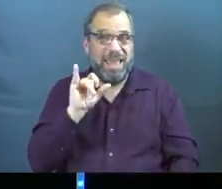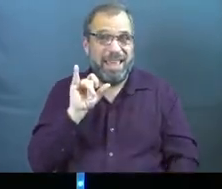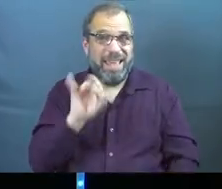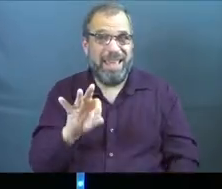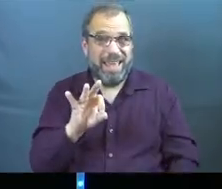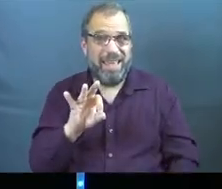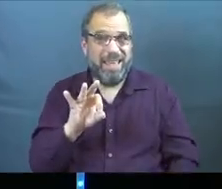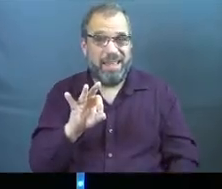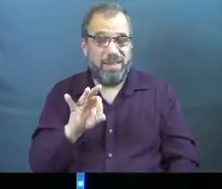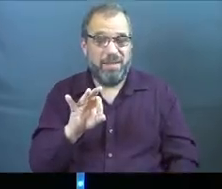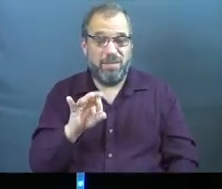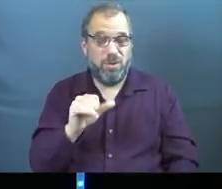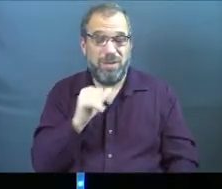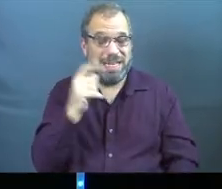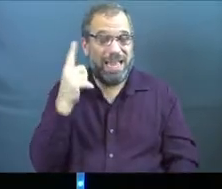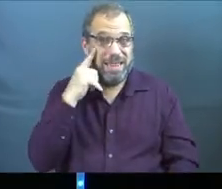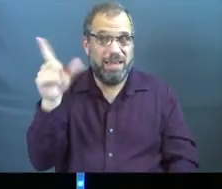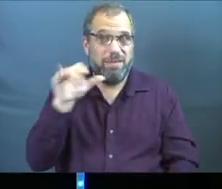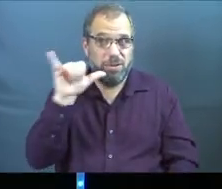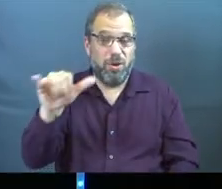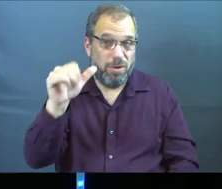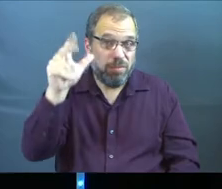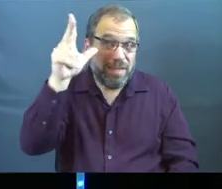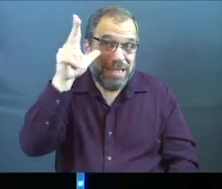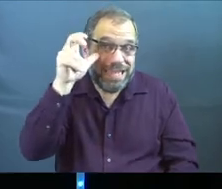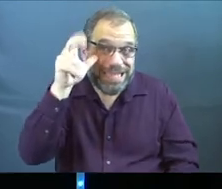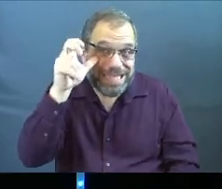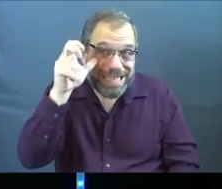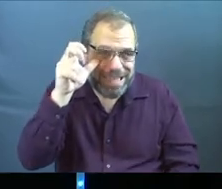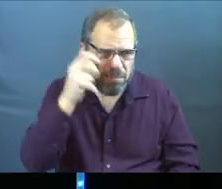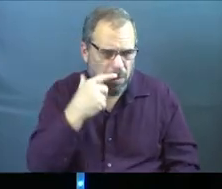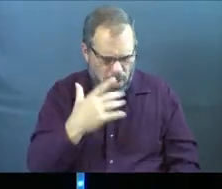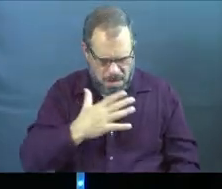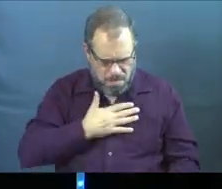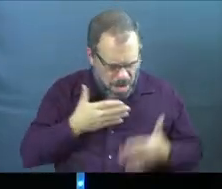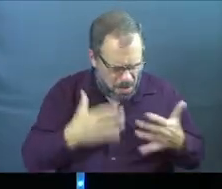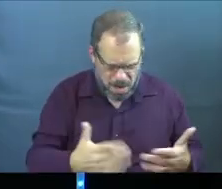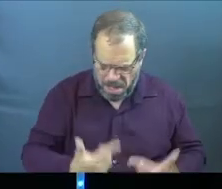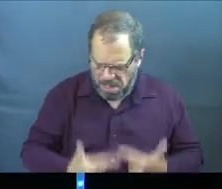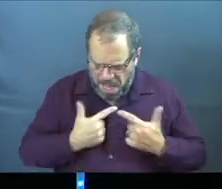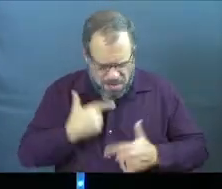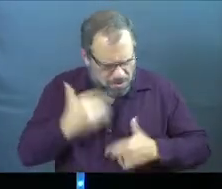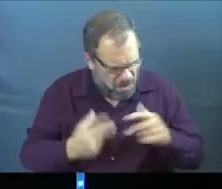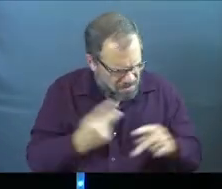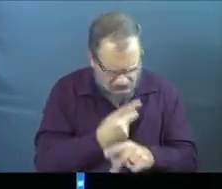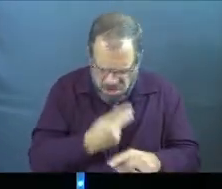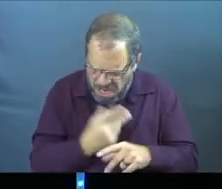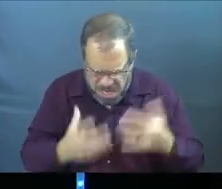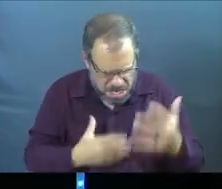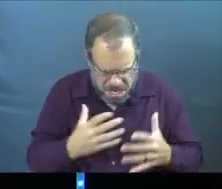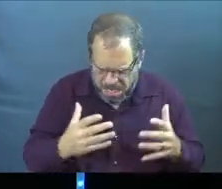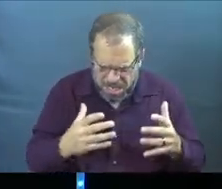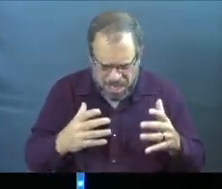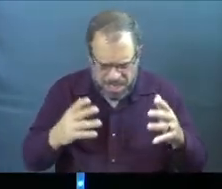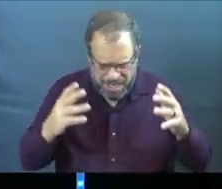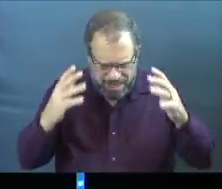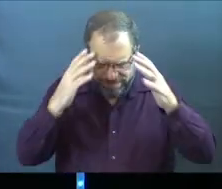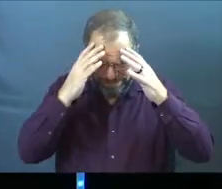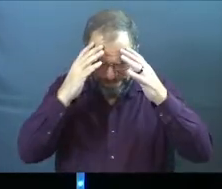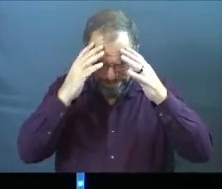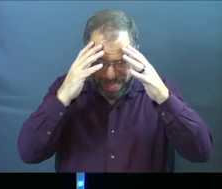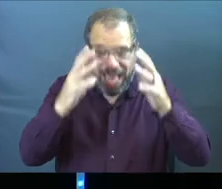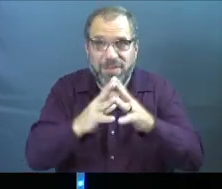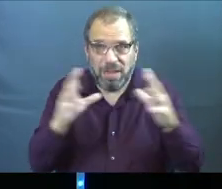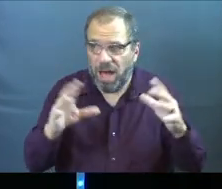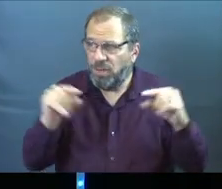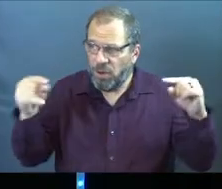concept of eternity is one you've never thought of, and you're listening in, and maybe you've been trying to do things your way, life your own way, and you're realizing, hey, I have a lot of